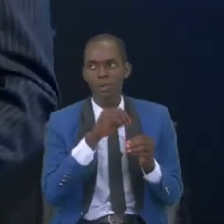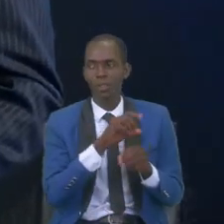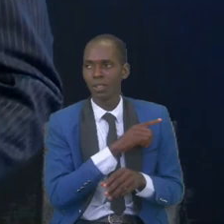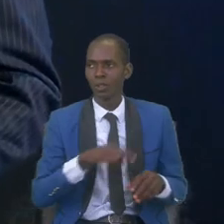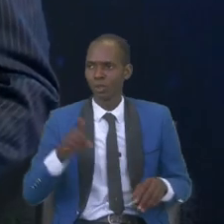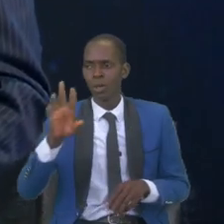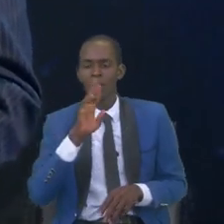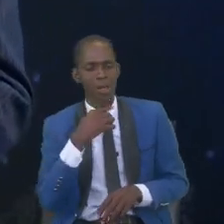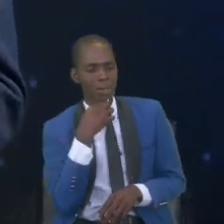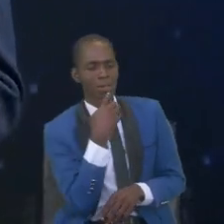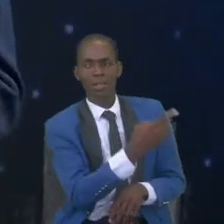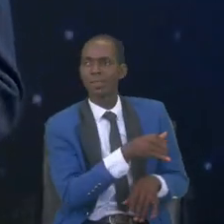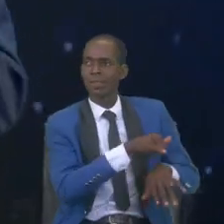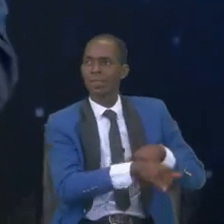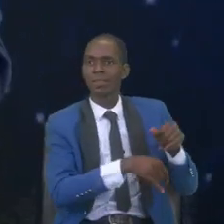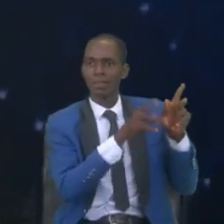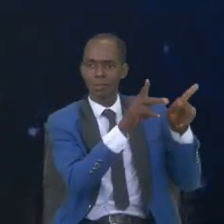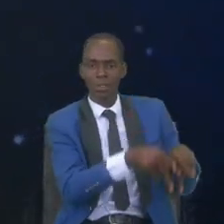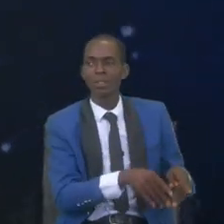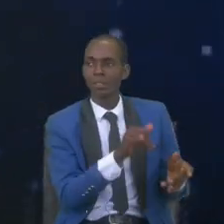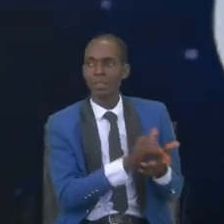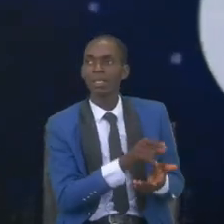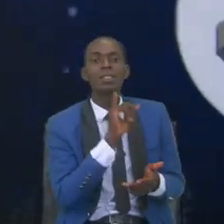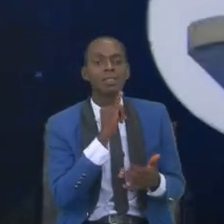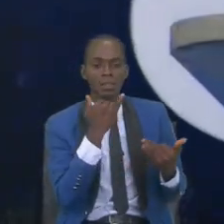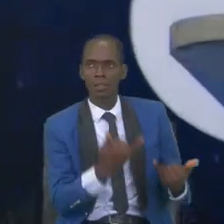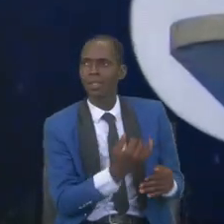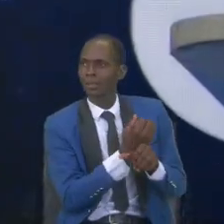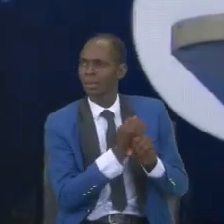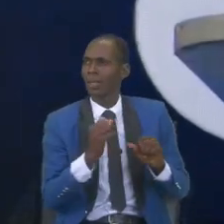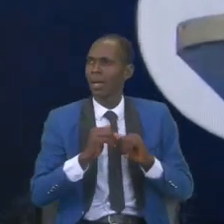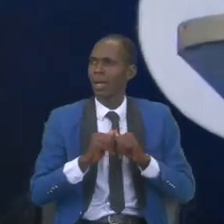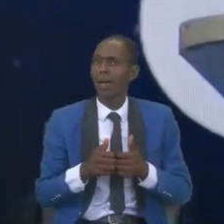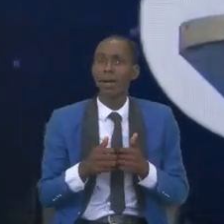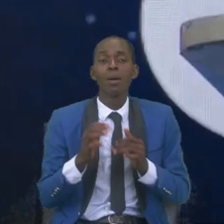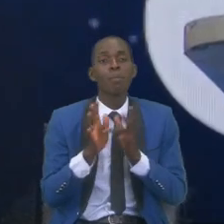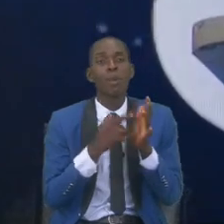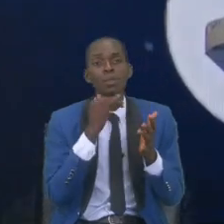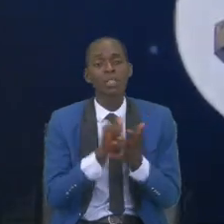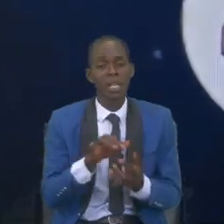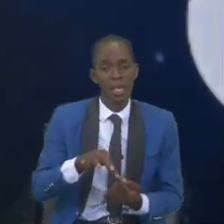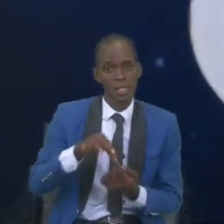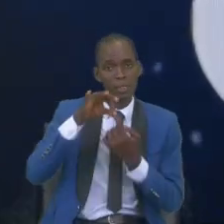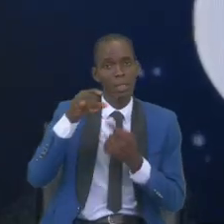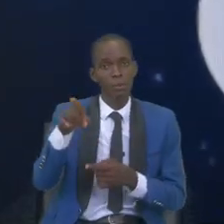you're deceiving the man, you're deceiving that woman. It says, except you believe, for if ye believe not